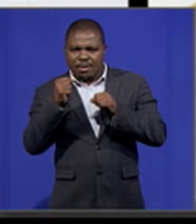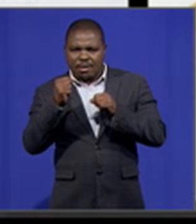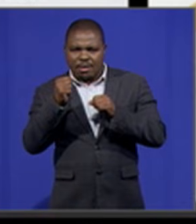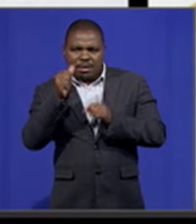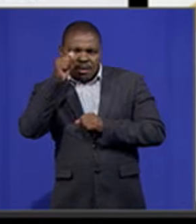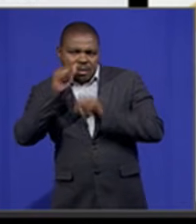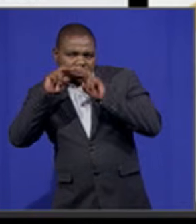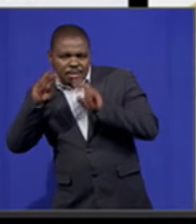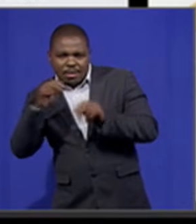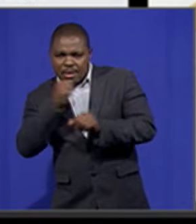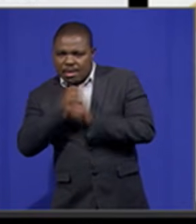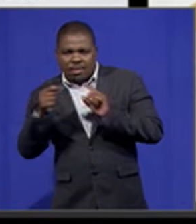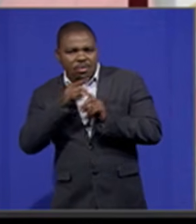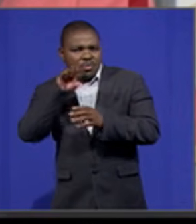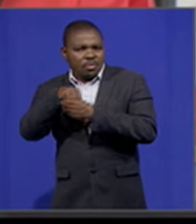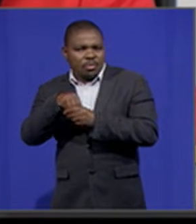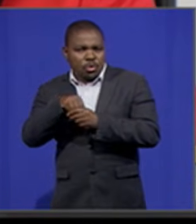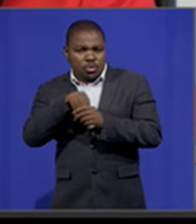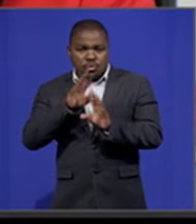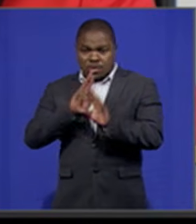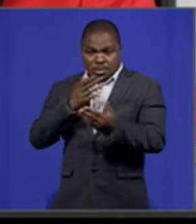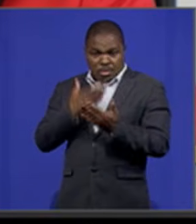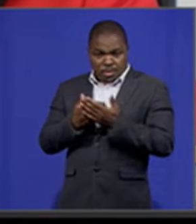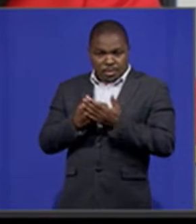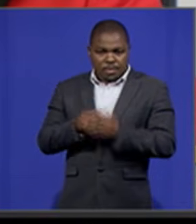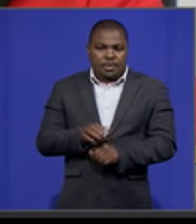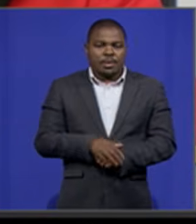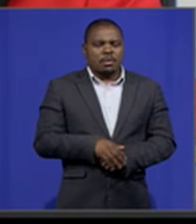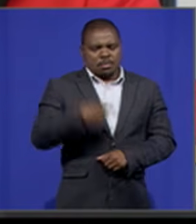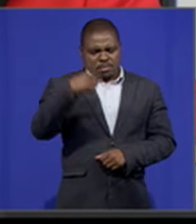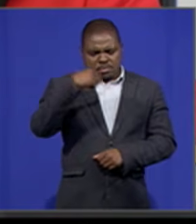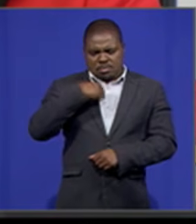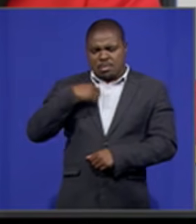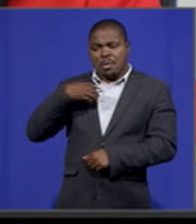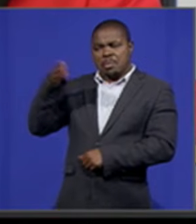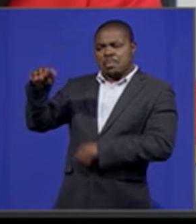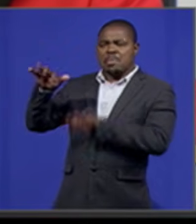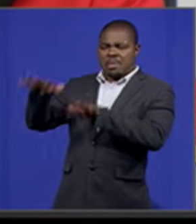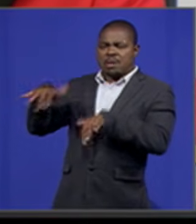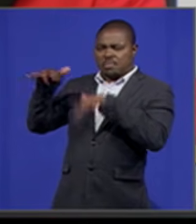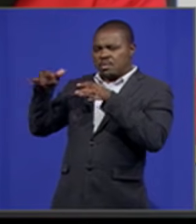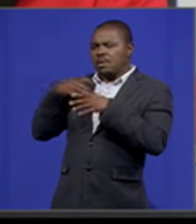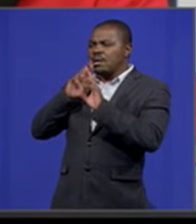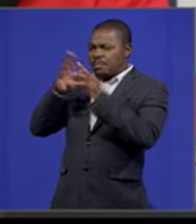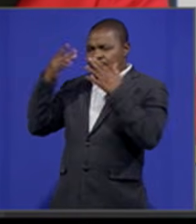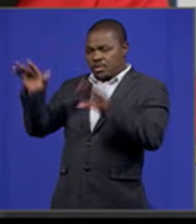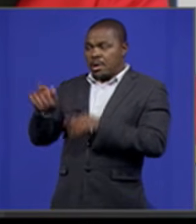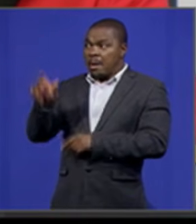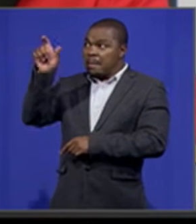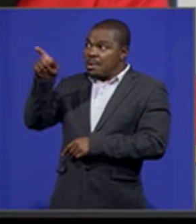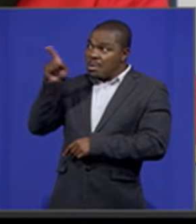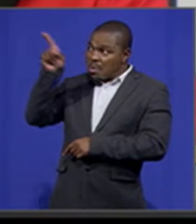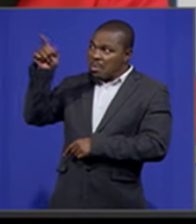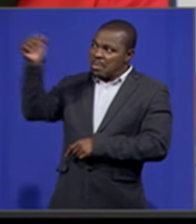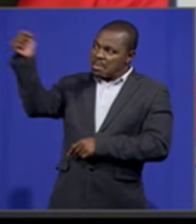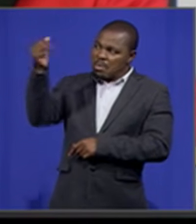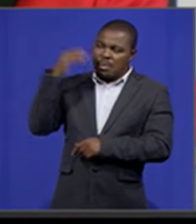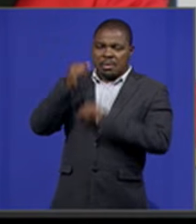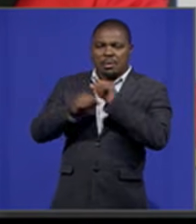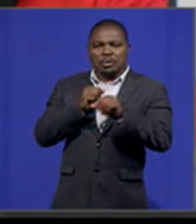have a response to that? I responded in Parliament. This person only got appointed in 2024.